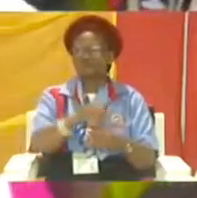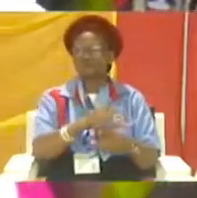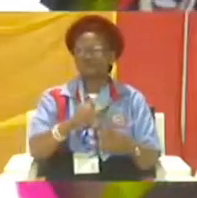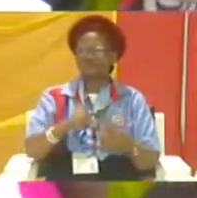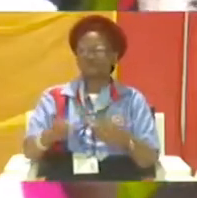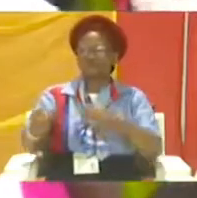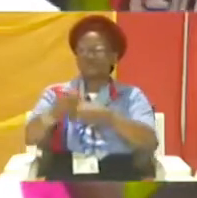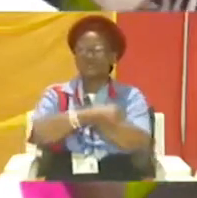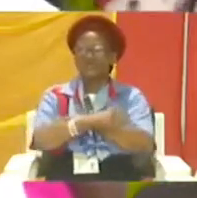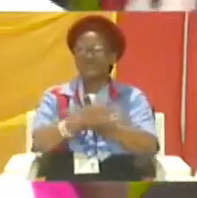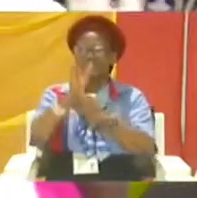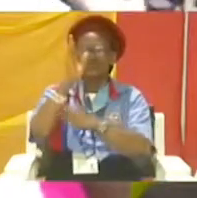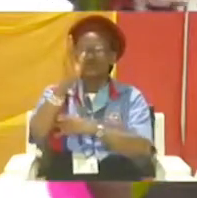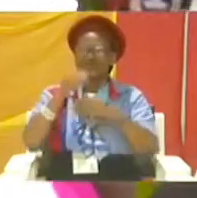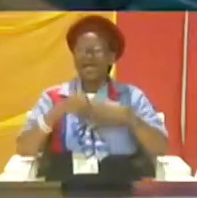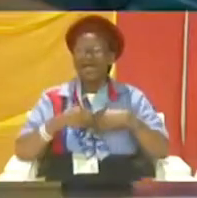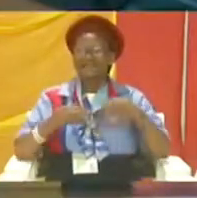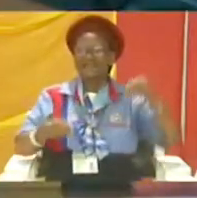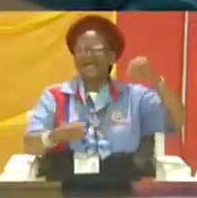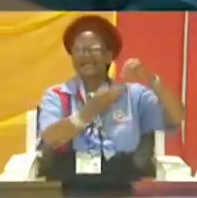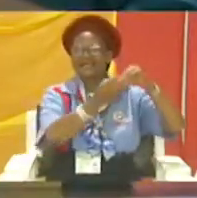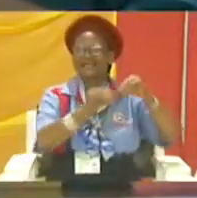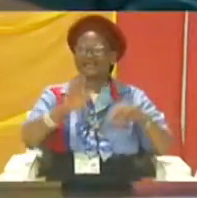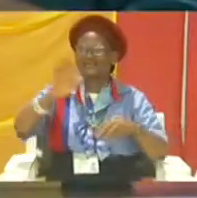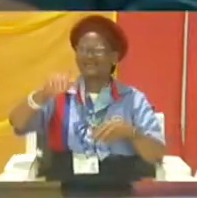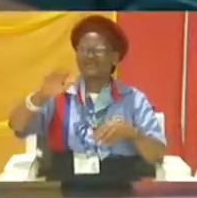15 more children to us.